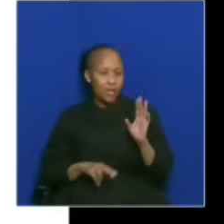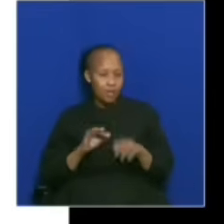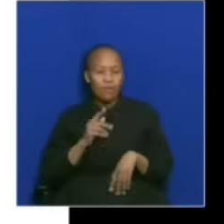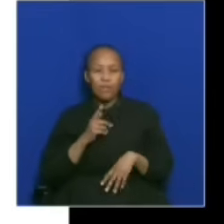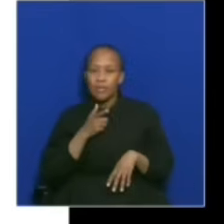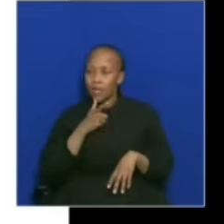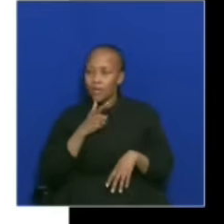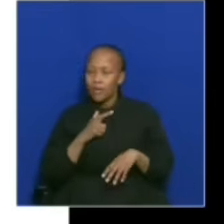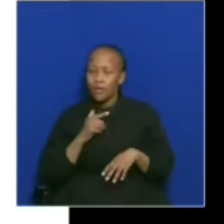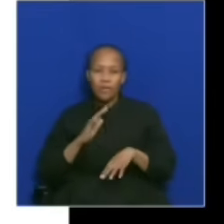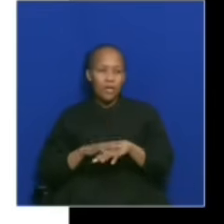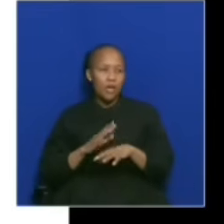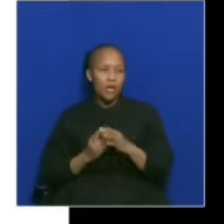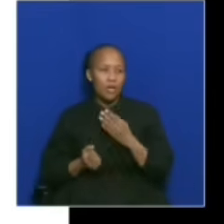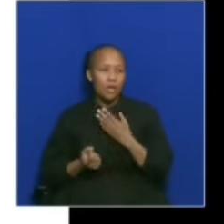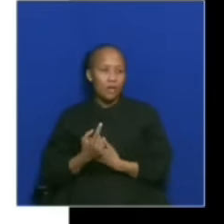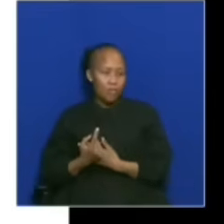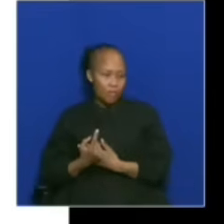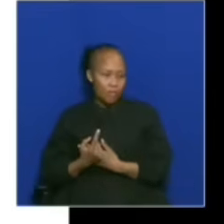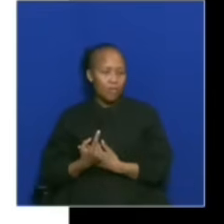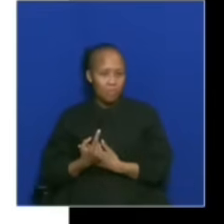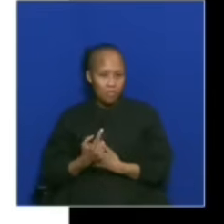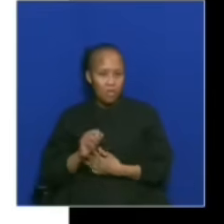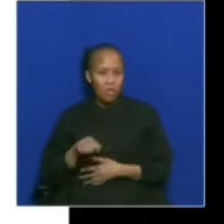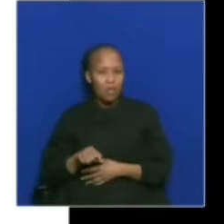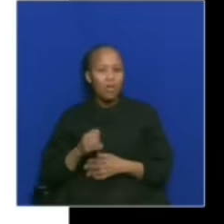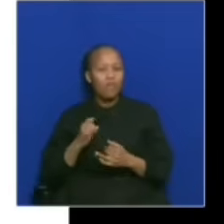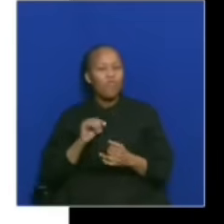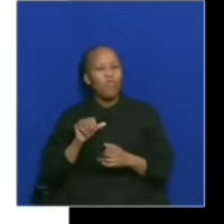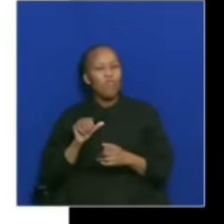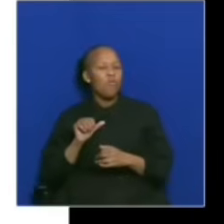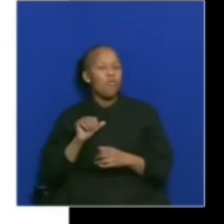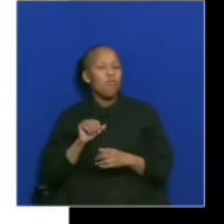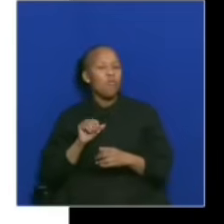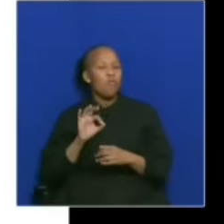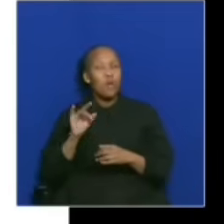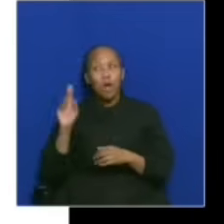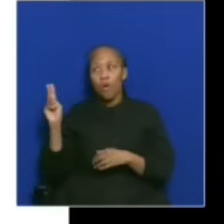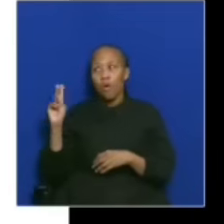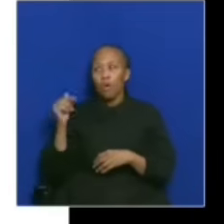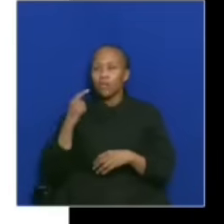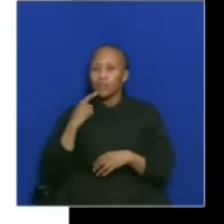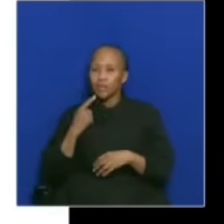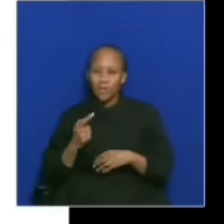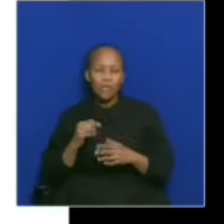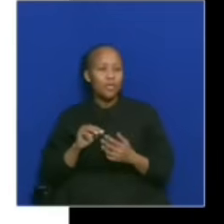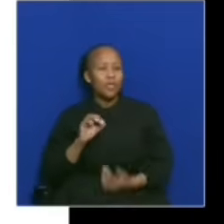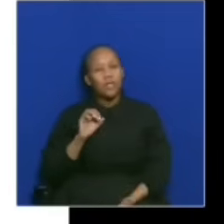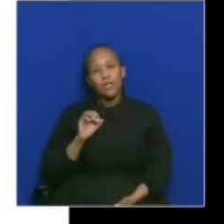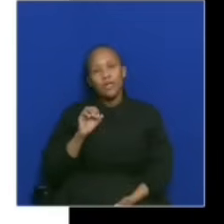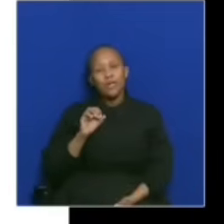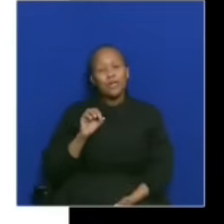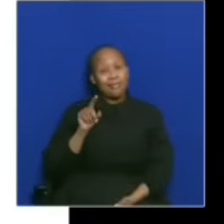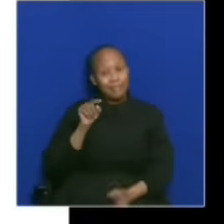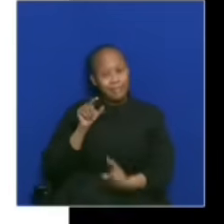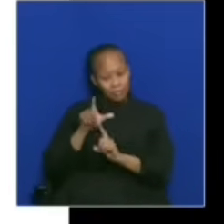reasons?" And General Khan responds, "I discussed it with Viandre, we have a plan."